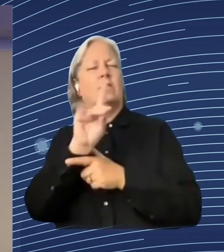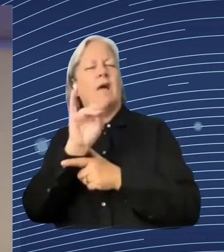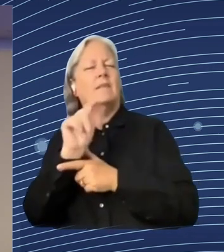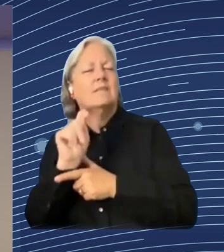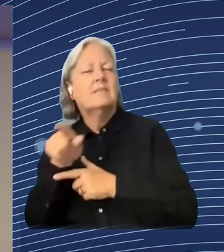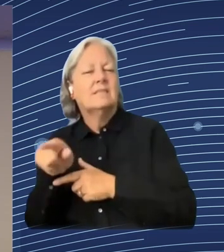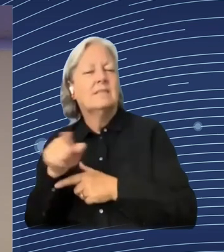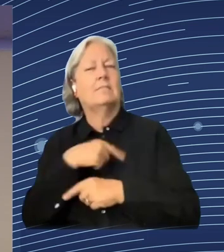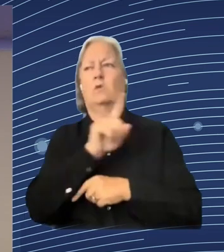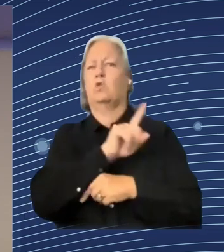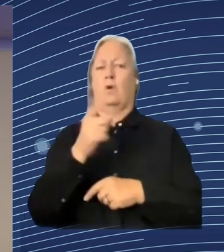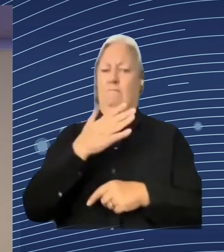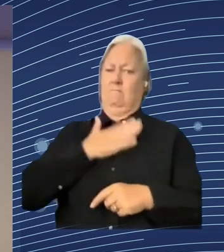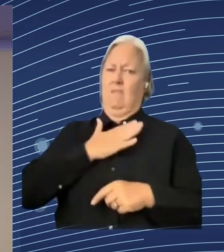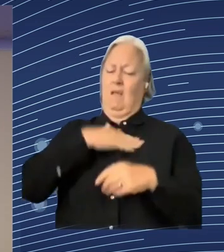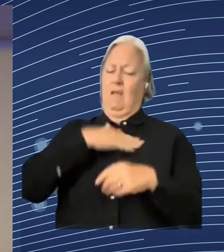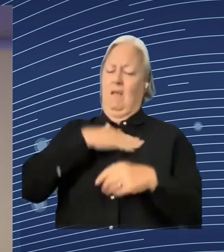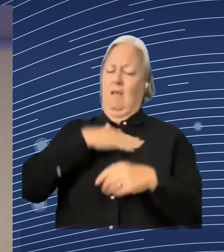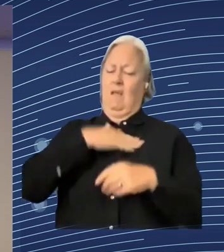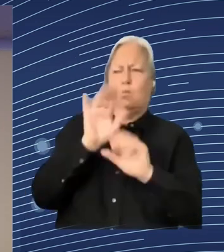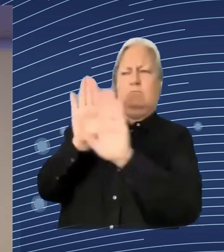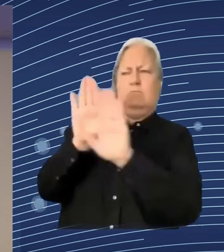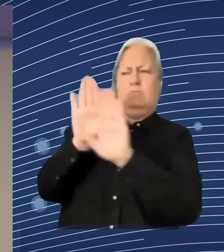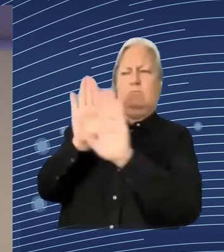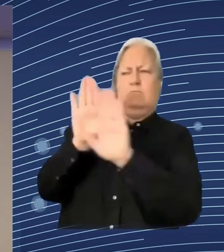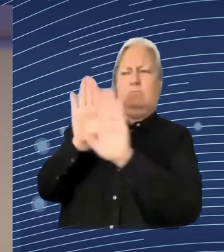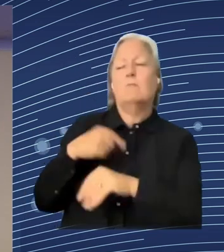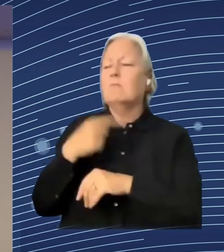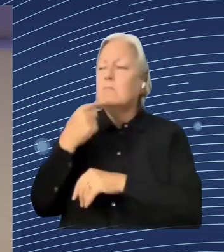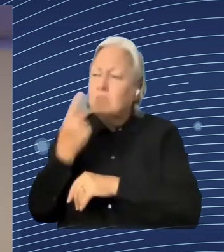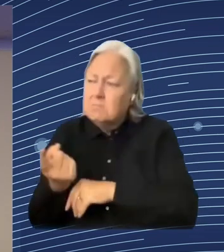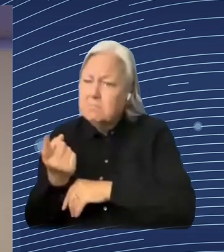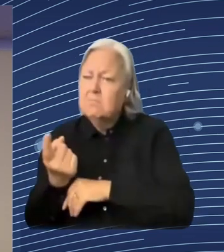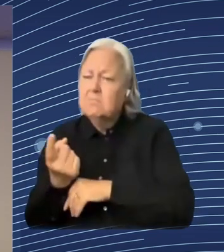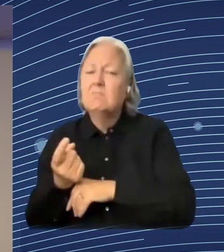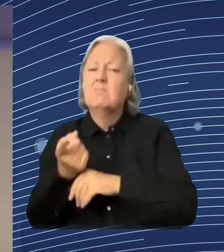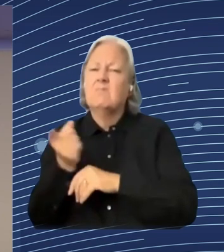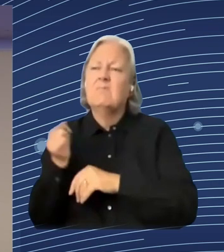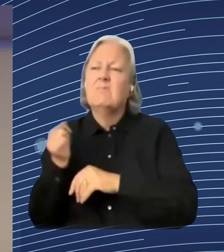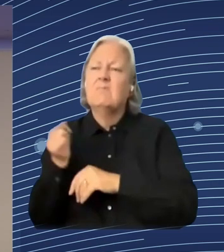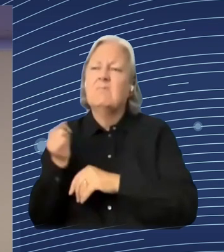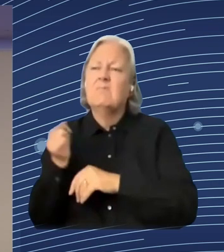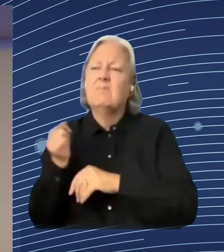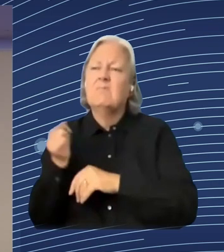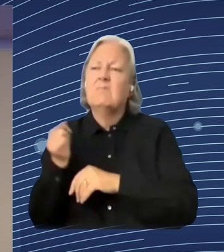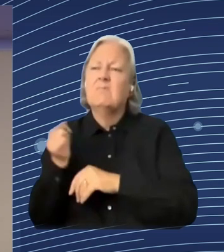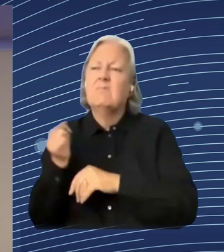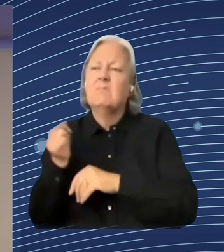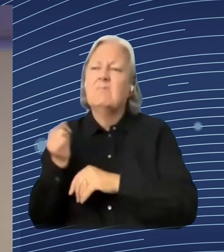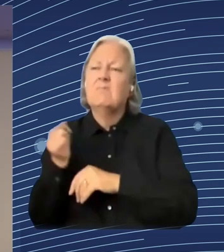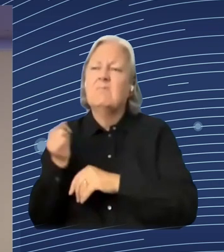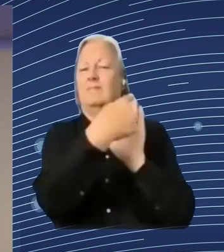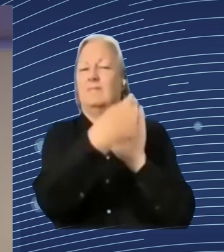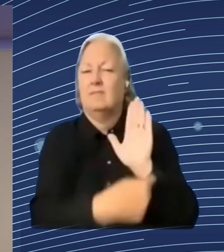with the public administration. In all of them, we said just like public administration needs to reveal all of that, or at least make sure that it has been